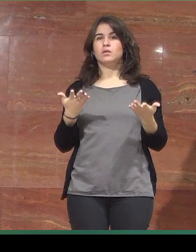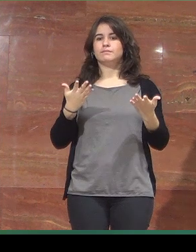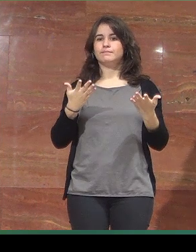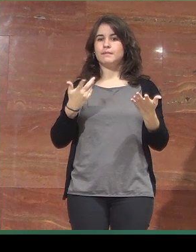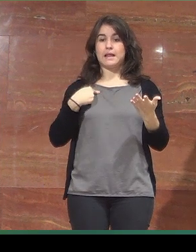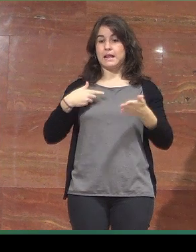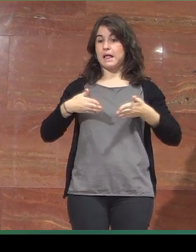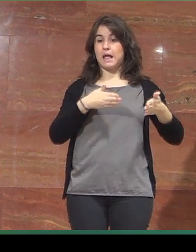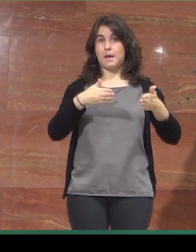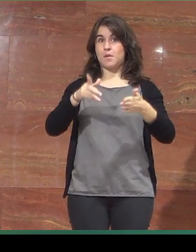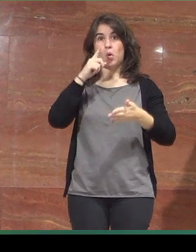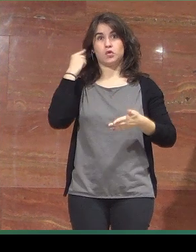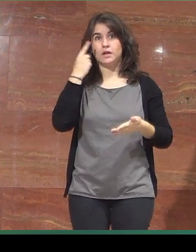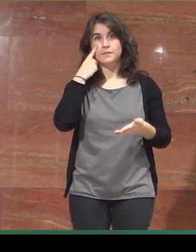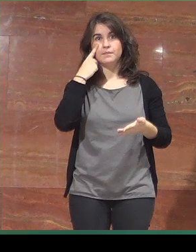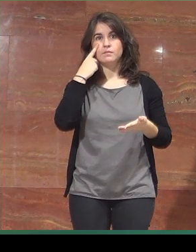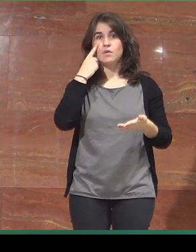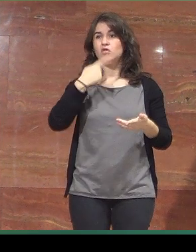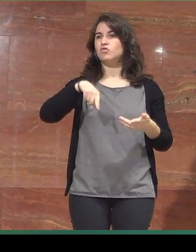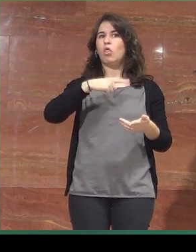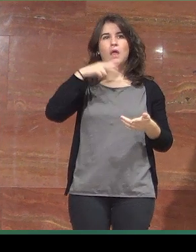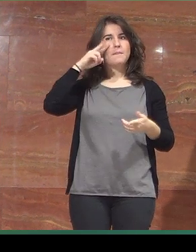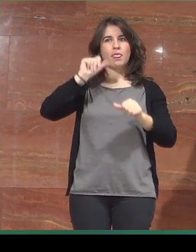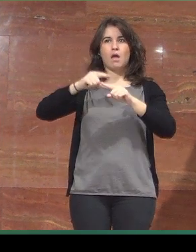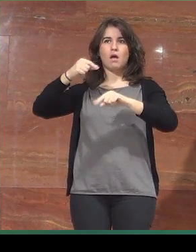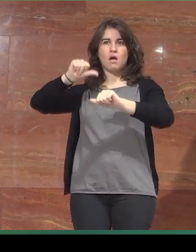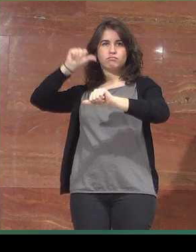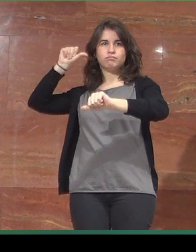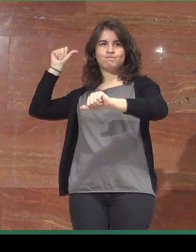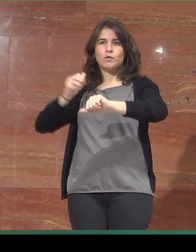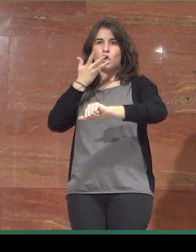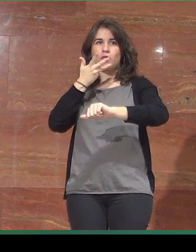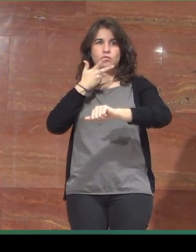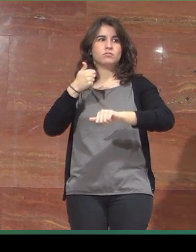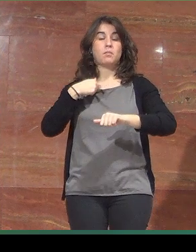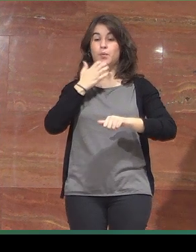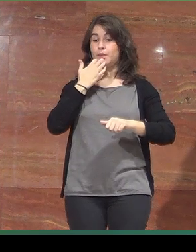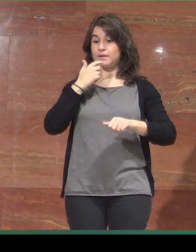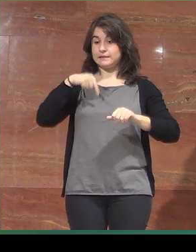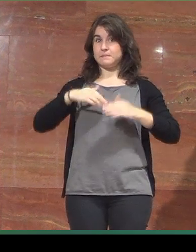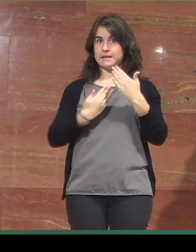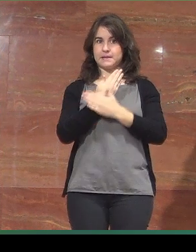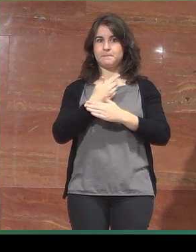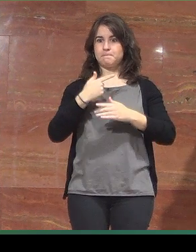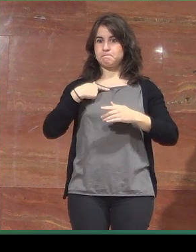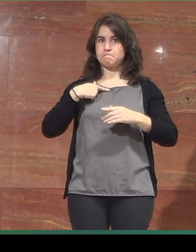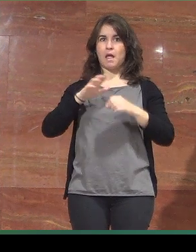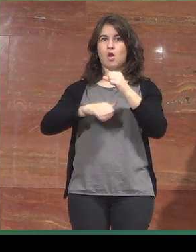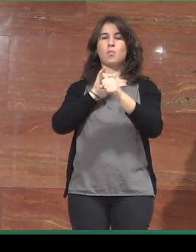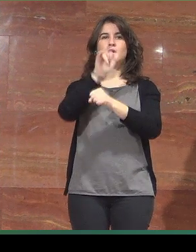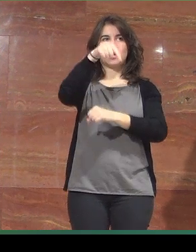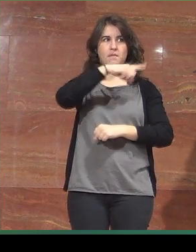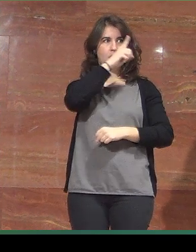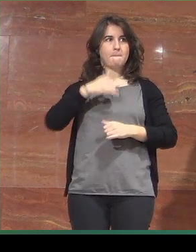morning, arriving in the airport here in Madrid, running because I was late, trying to find the way out of the airport.